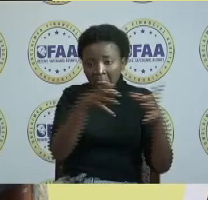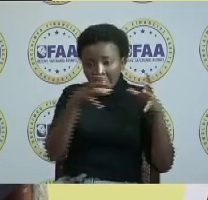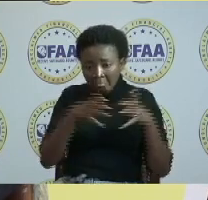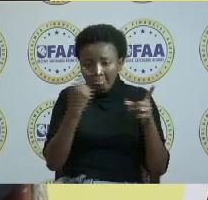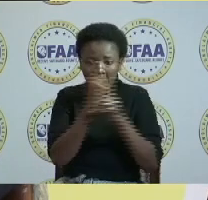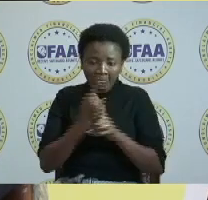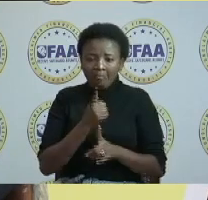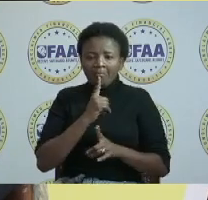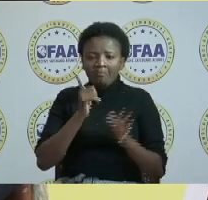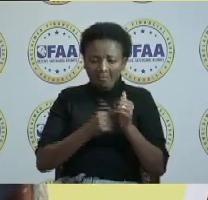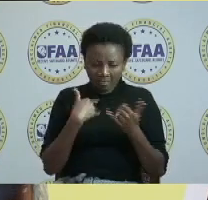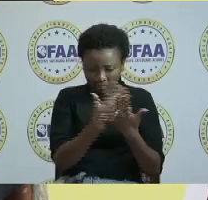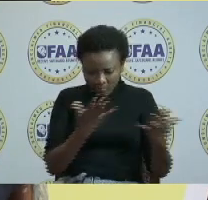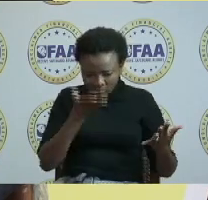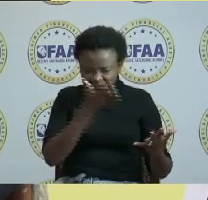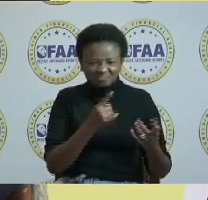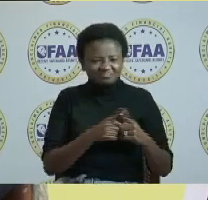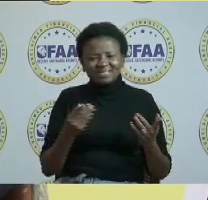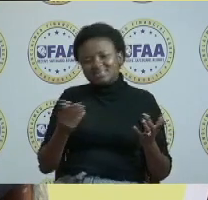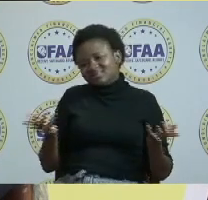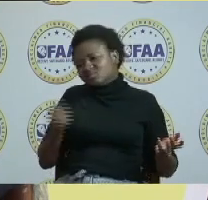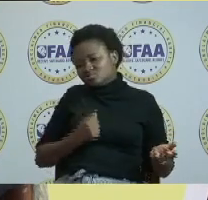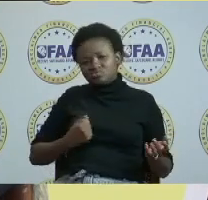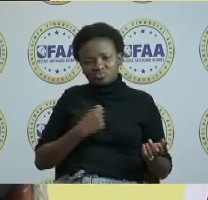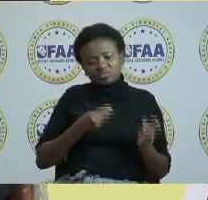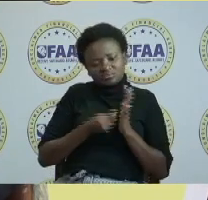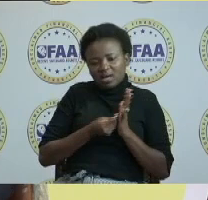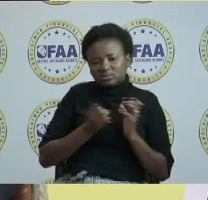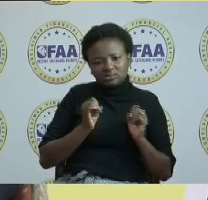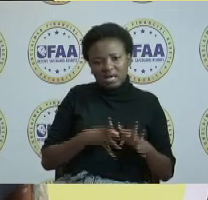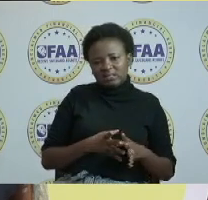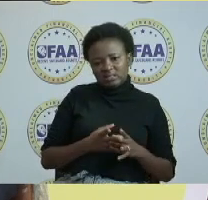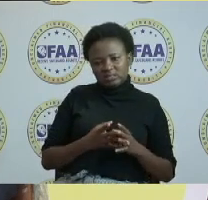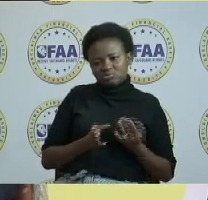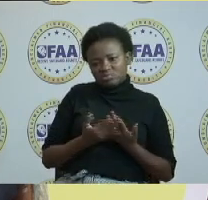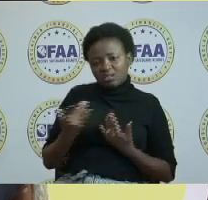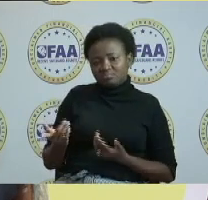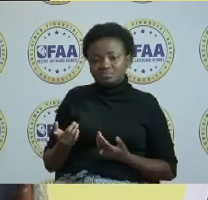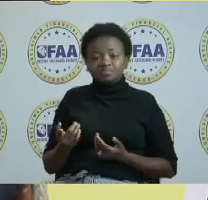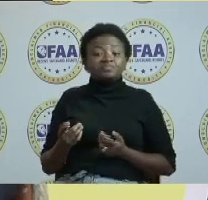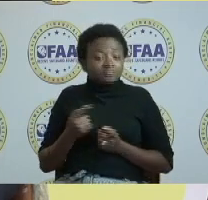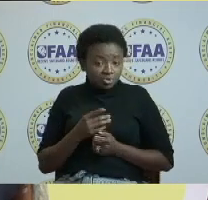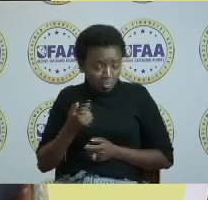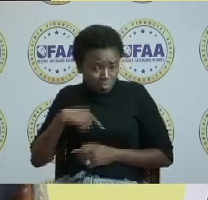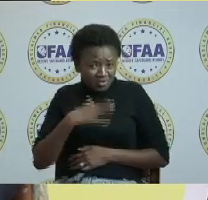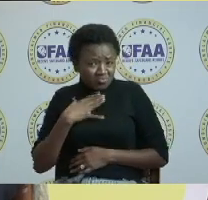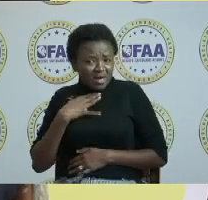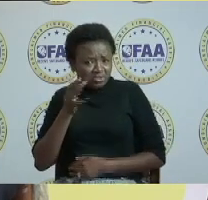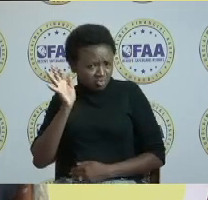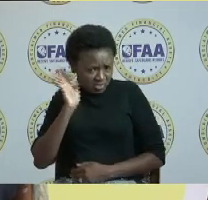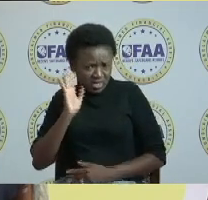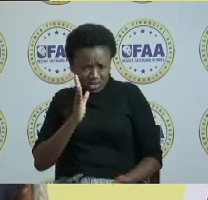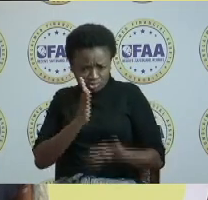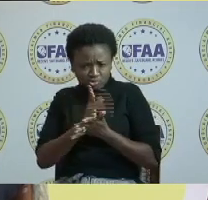the assets have been identified, but there is no cash flow to meet the obligation. We'll be happy to hear these specific challenges